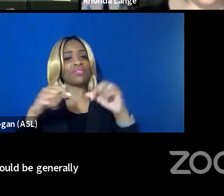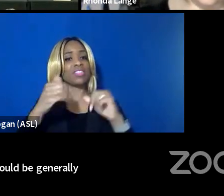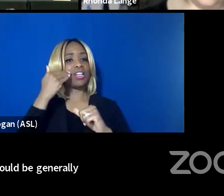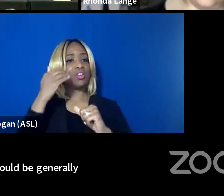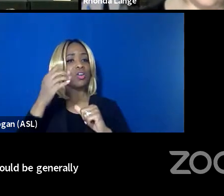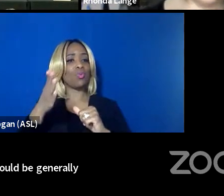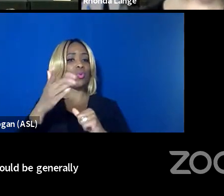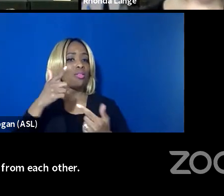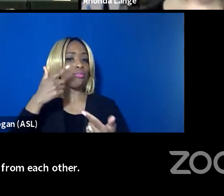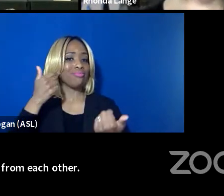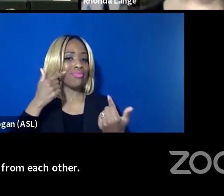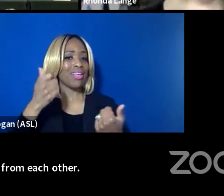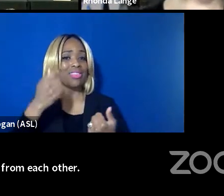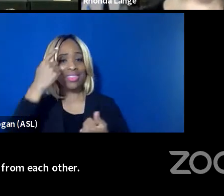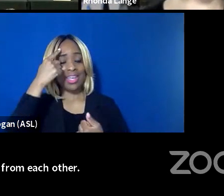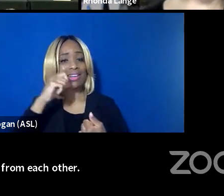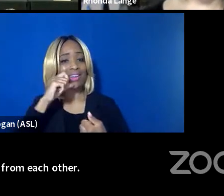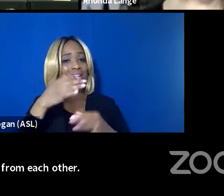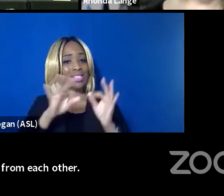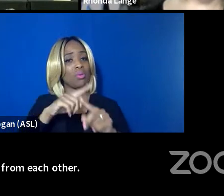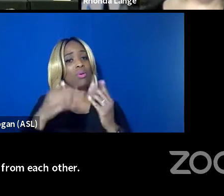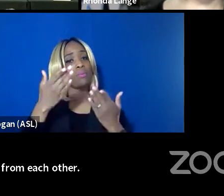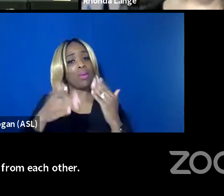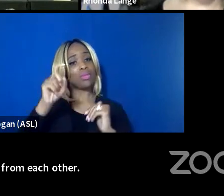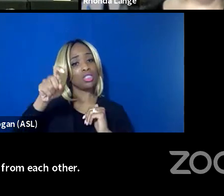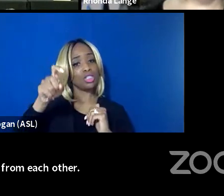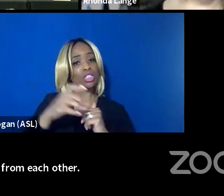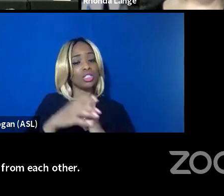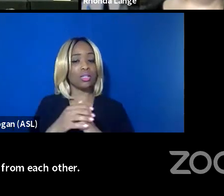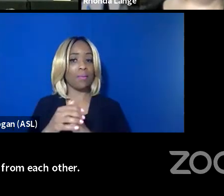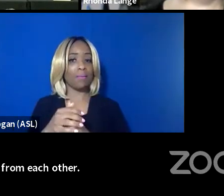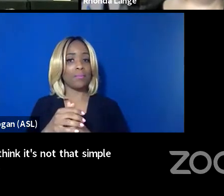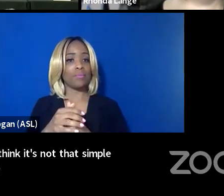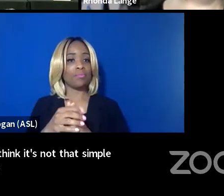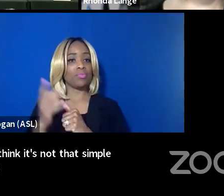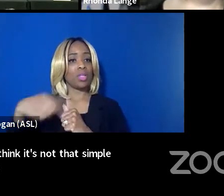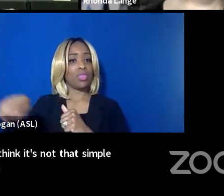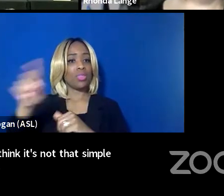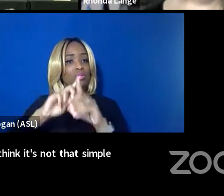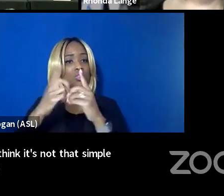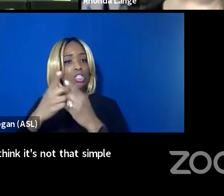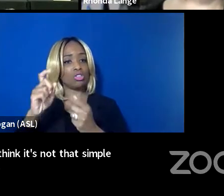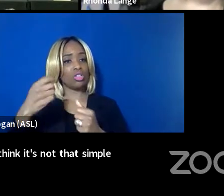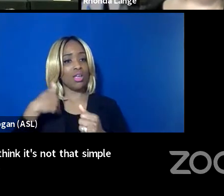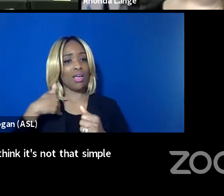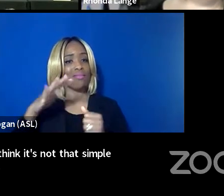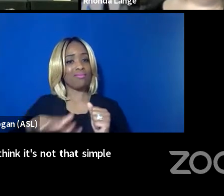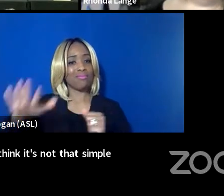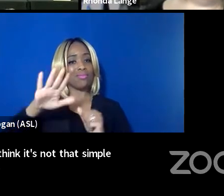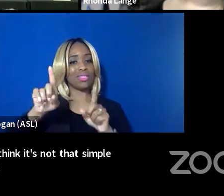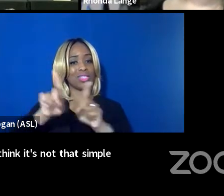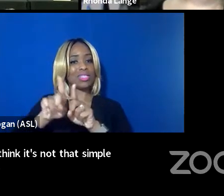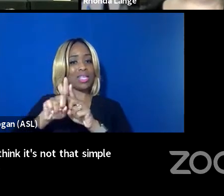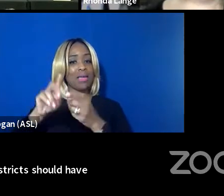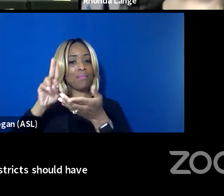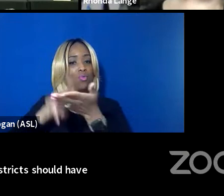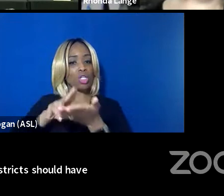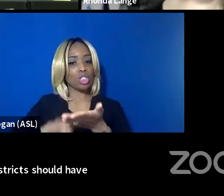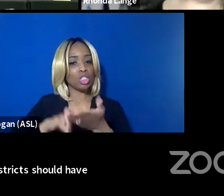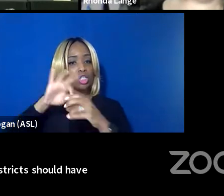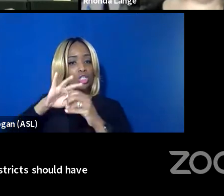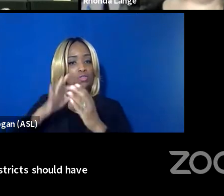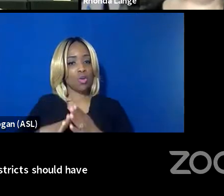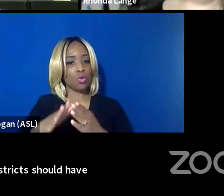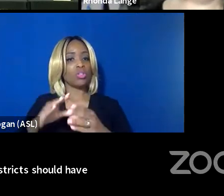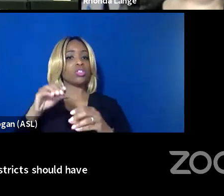laugh and think that it's not that simple, but maybe it should be, and that those districts should have approximately the same amount of registered voters